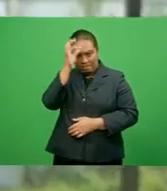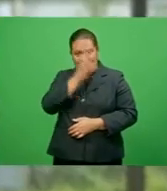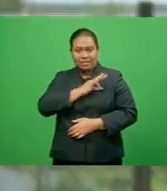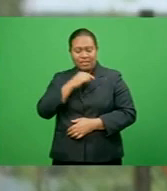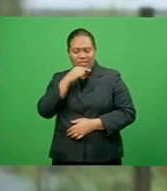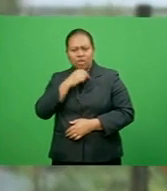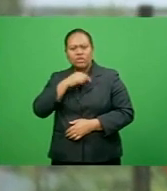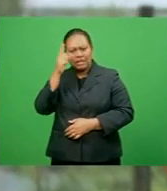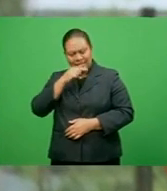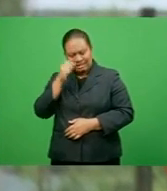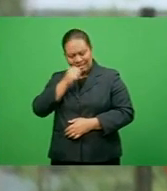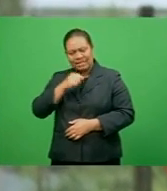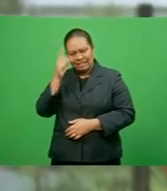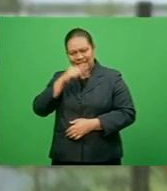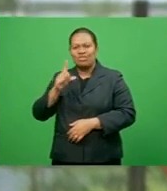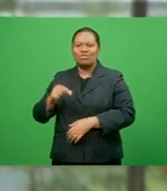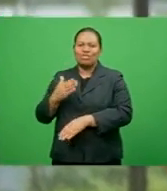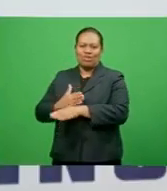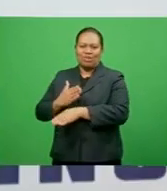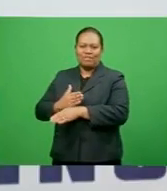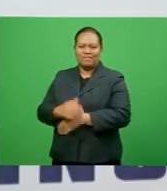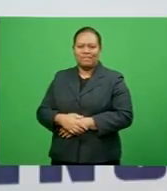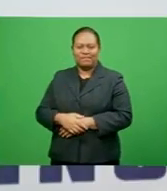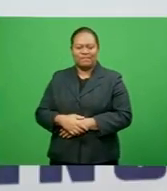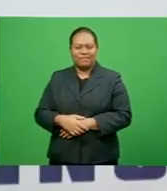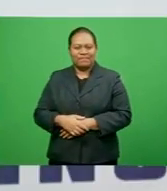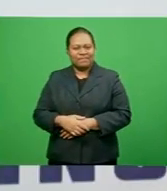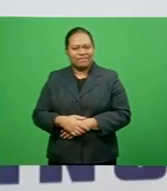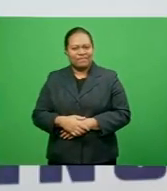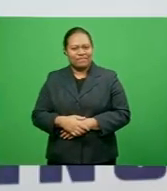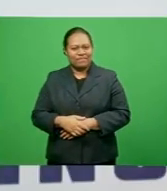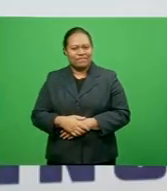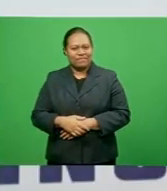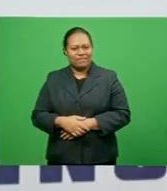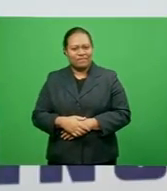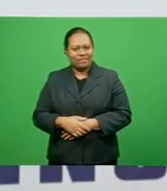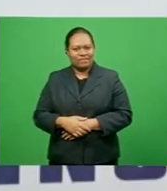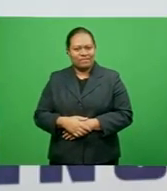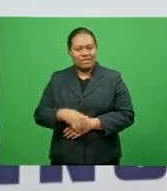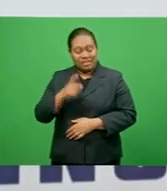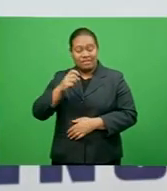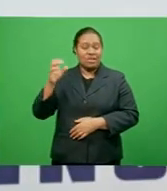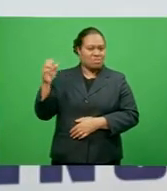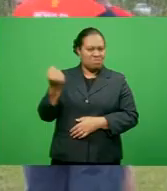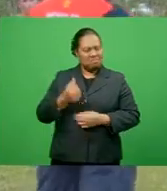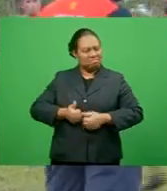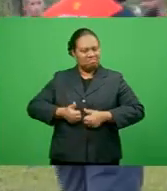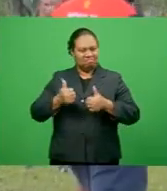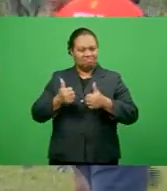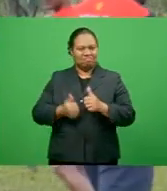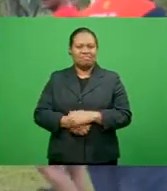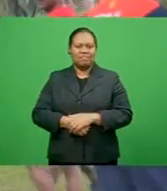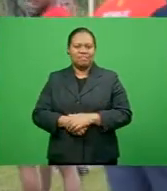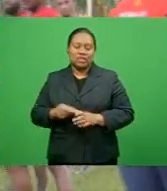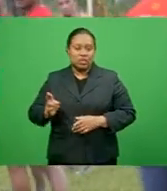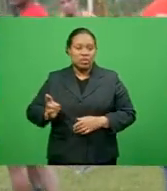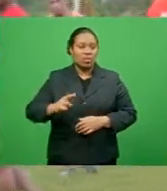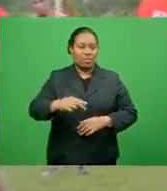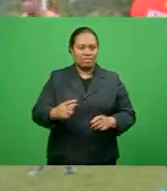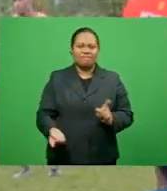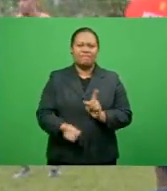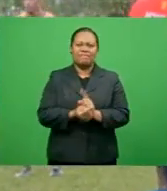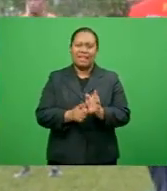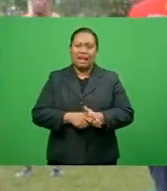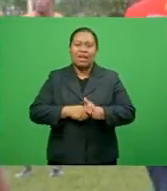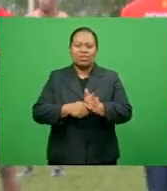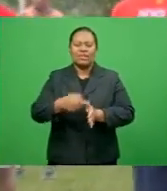can do the job in this tournament. So yes, it will mean a lot to me winning this IDC. Rewa will face Lautoka at